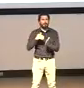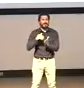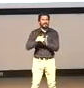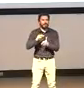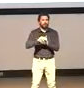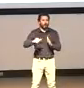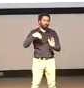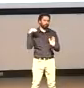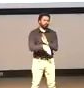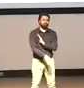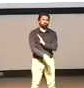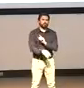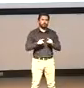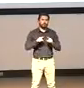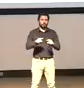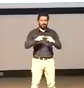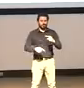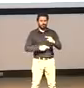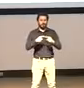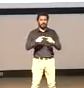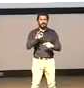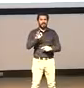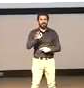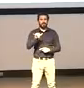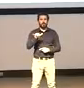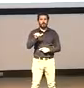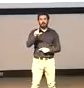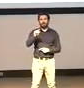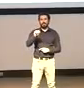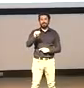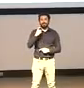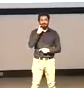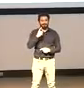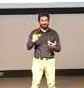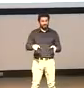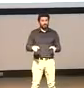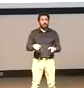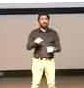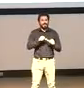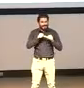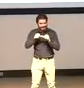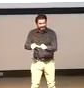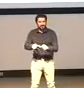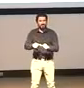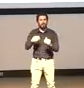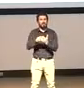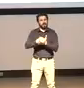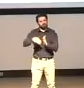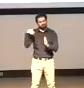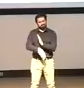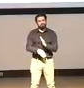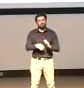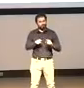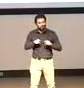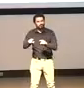year 20, which we've just closed. And we expected these losses to continue in fiscal year 21. More recently,